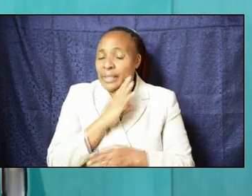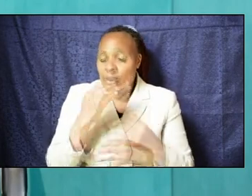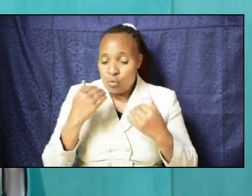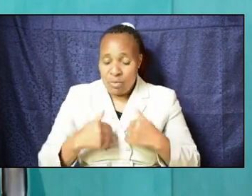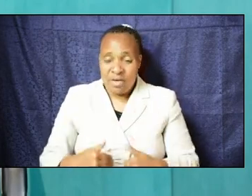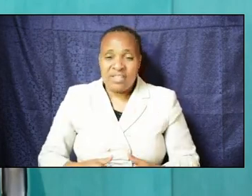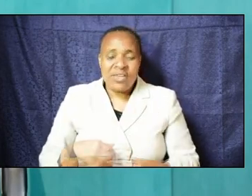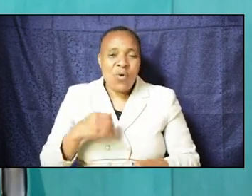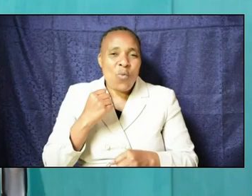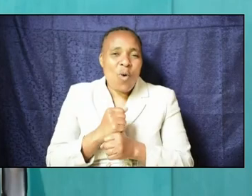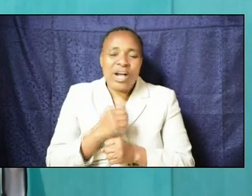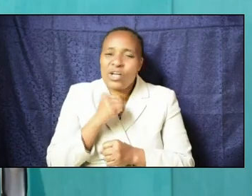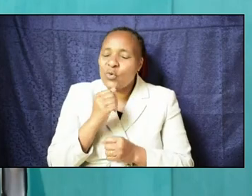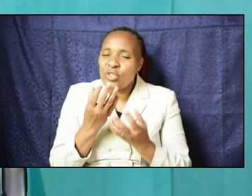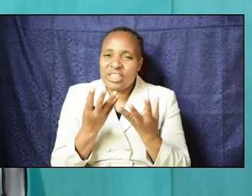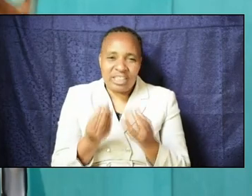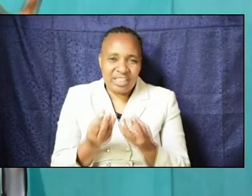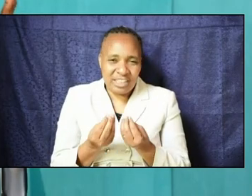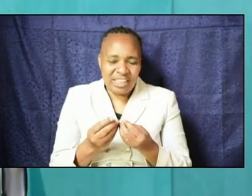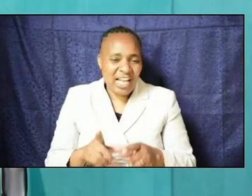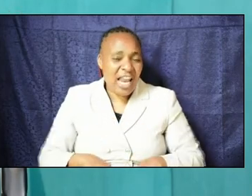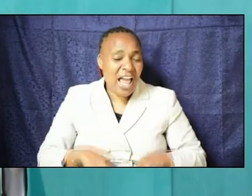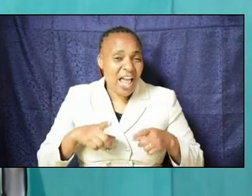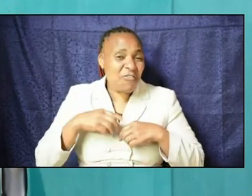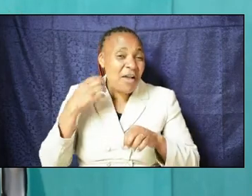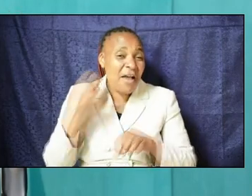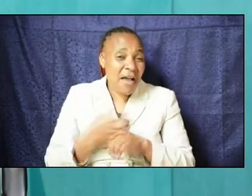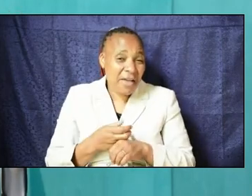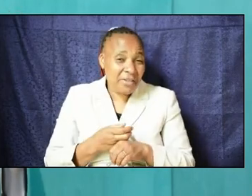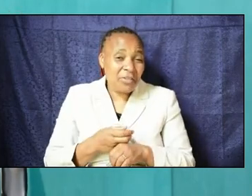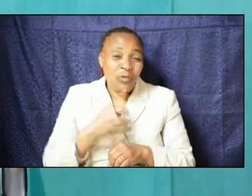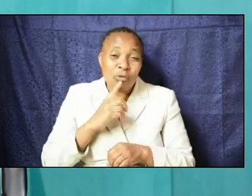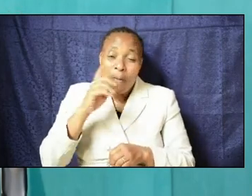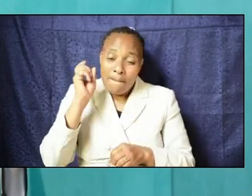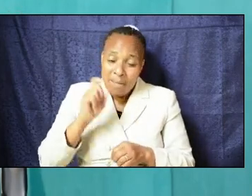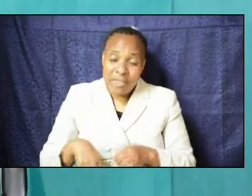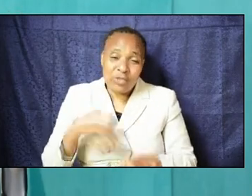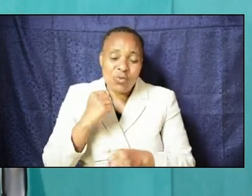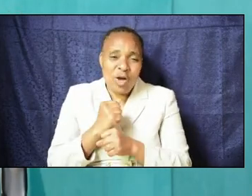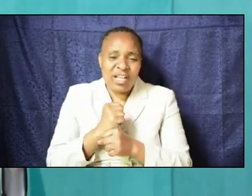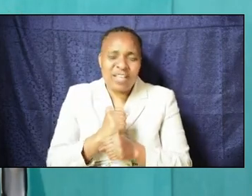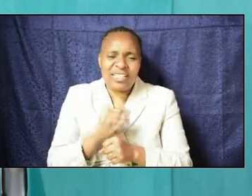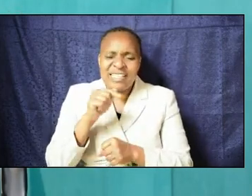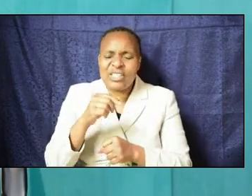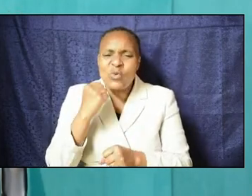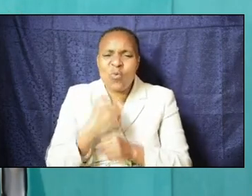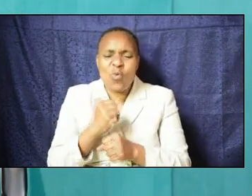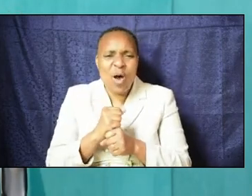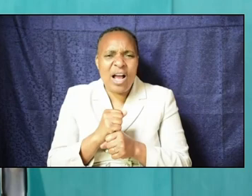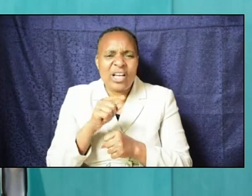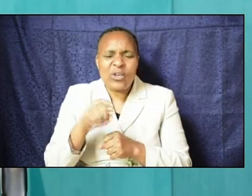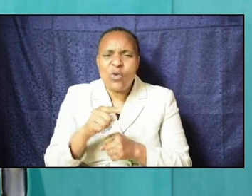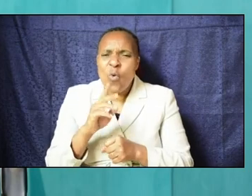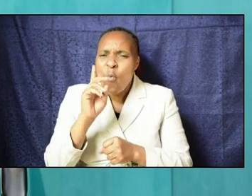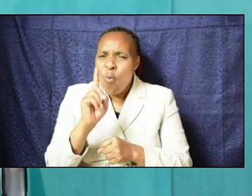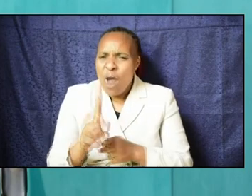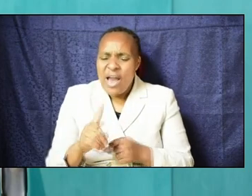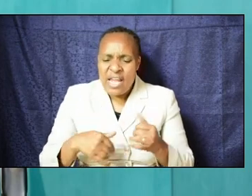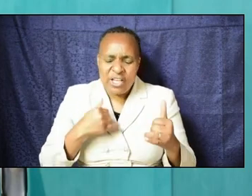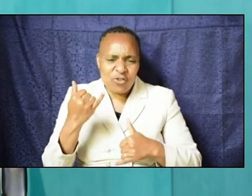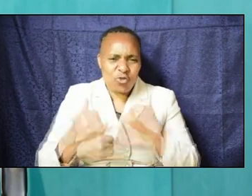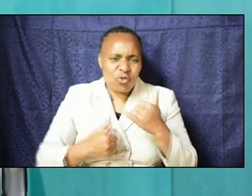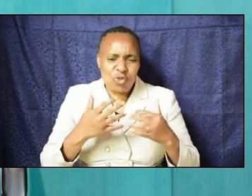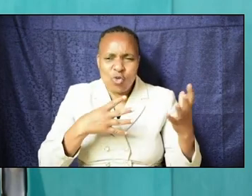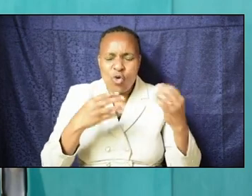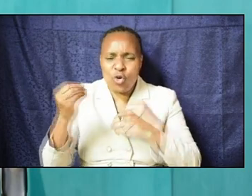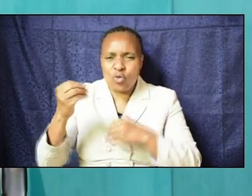humans, work is not easy. Life is hard, and therefore we must work, but this work is not a breeze. No one really enjoys going